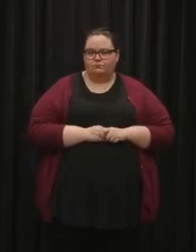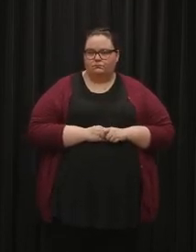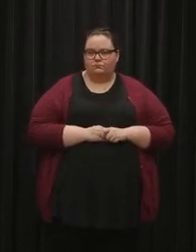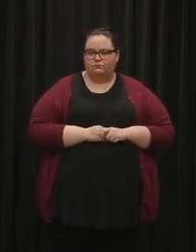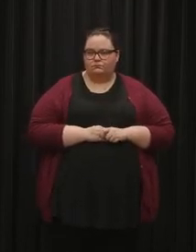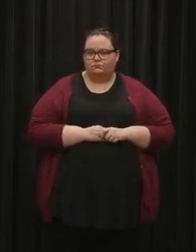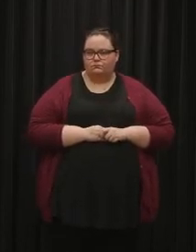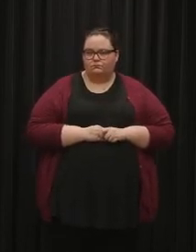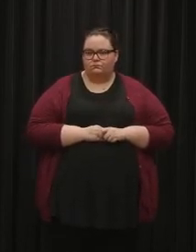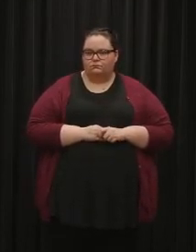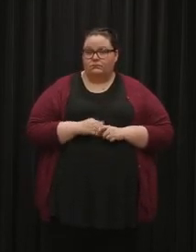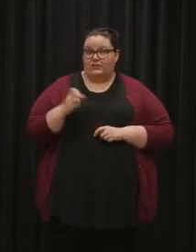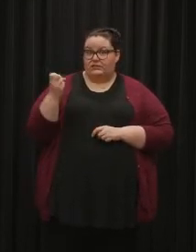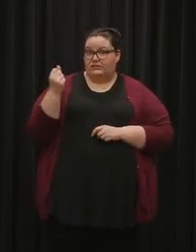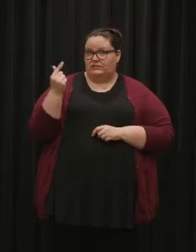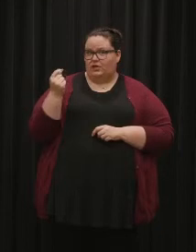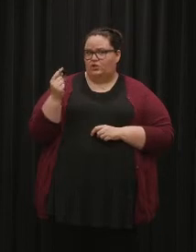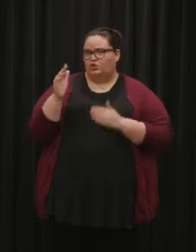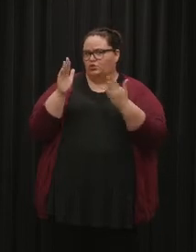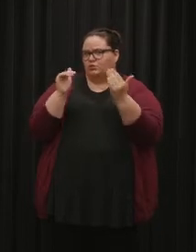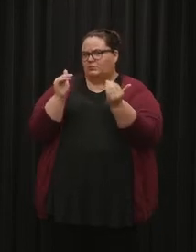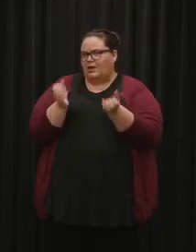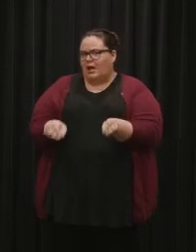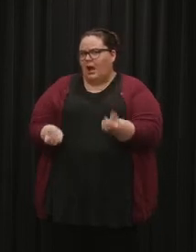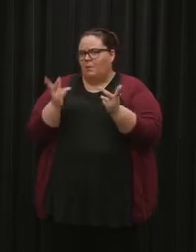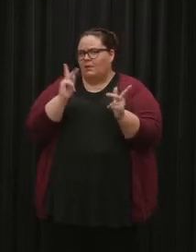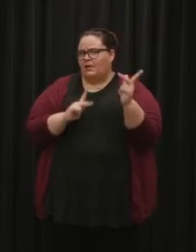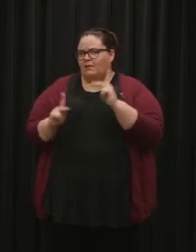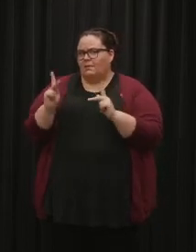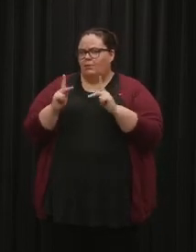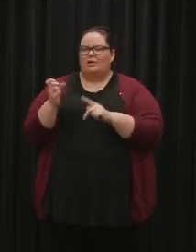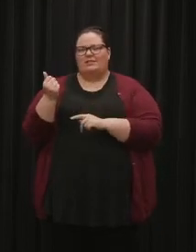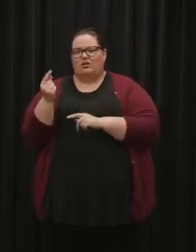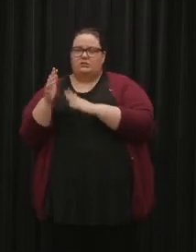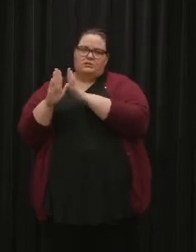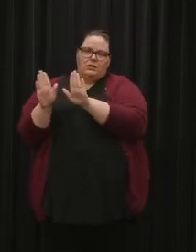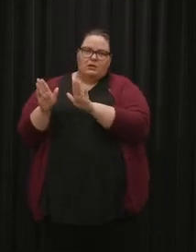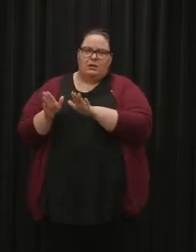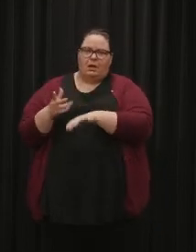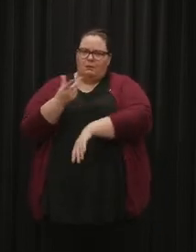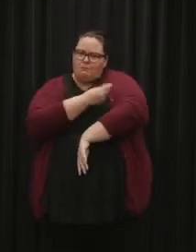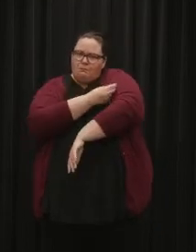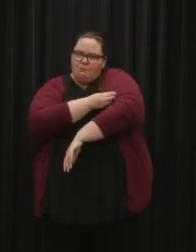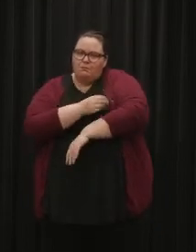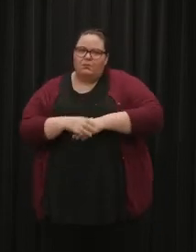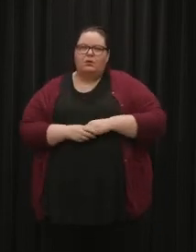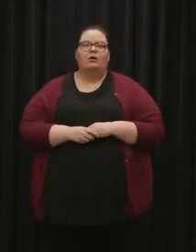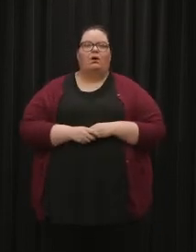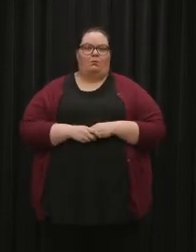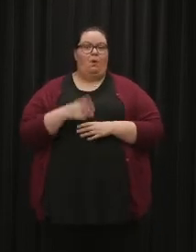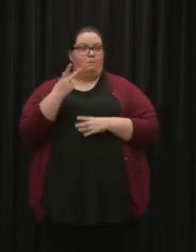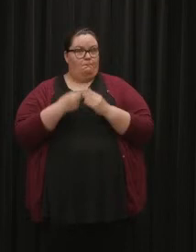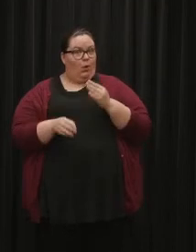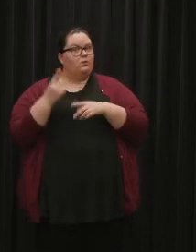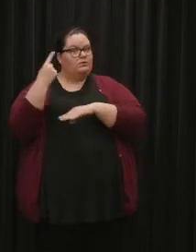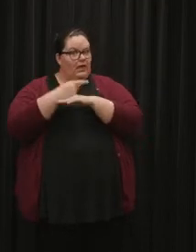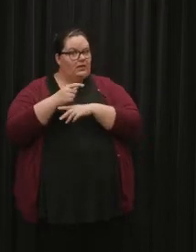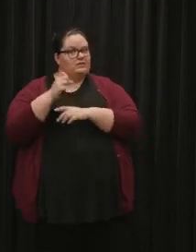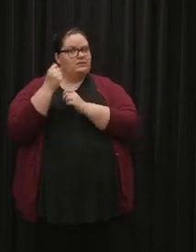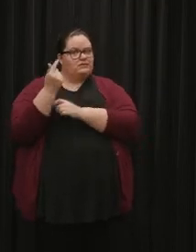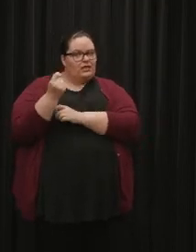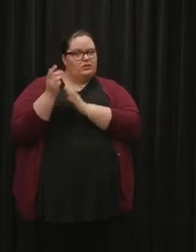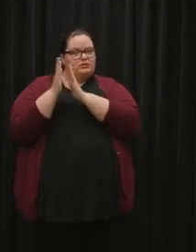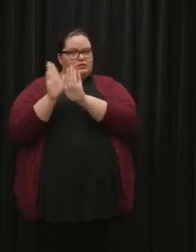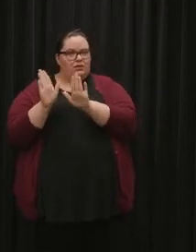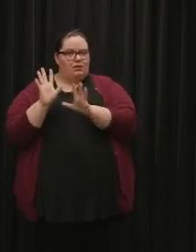are expected to get the shot on Saturday, or if it will be spread out Saturday and Sunday. My understanding is it's spread out over Saturday and Sunday, and